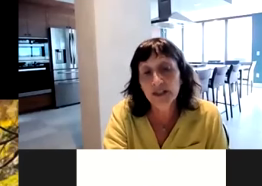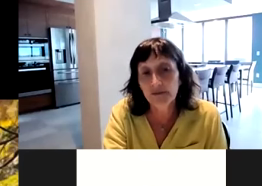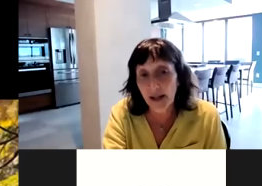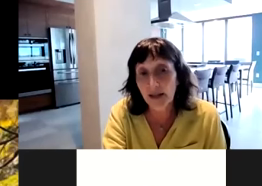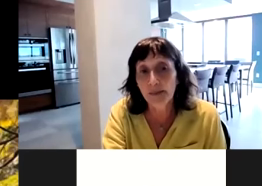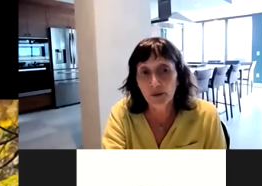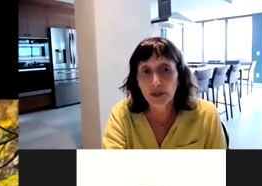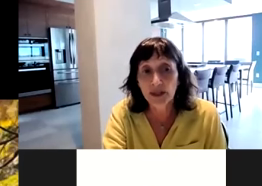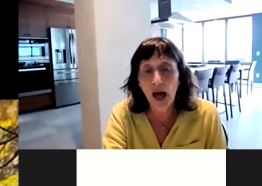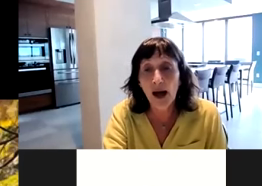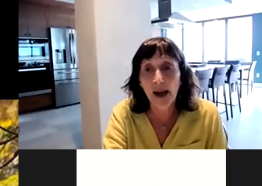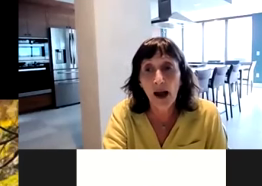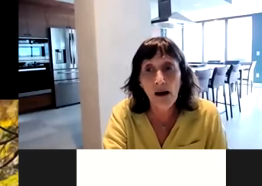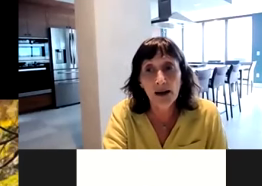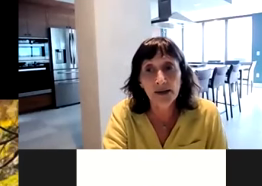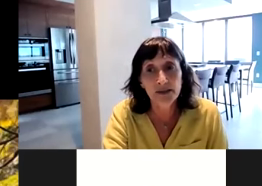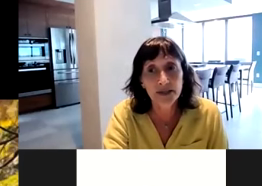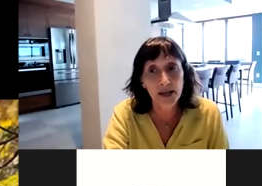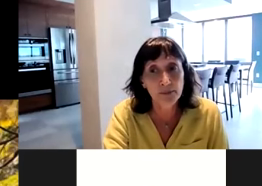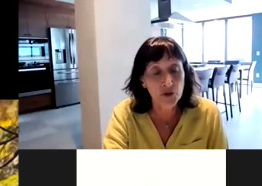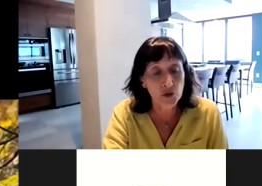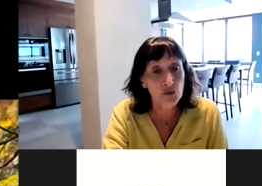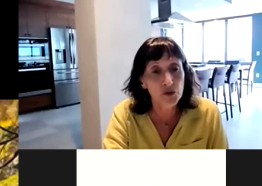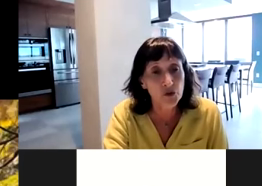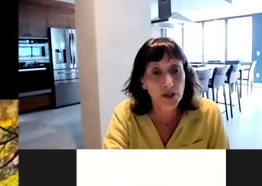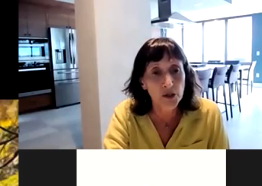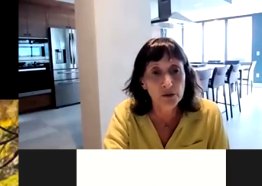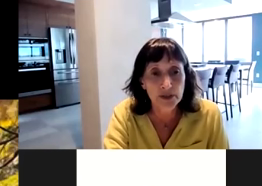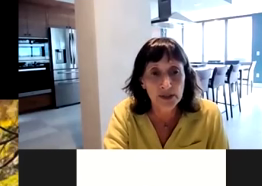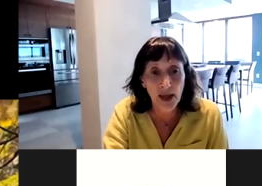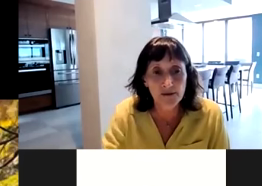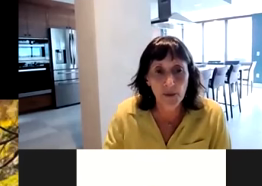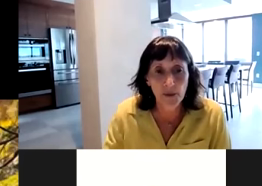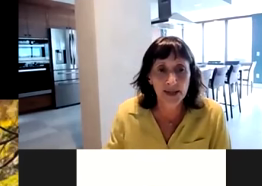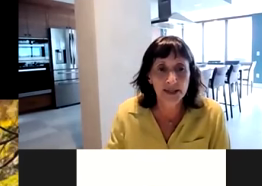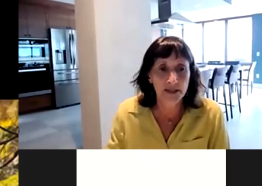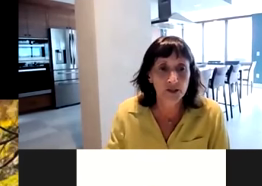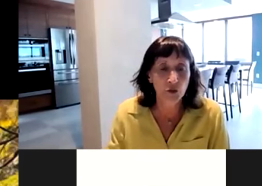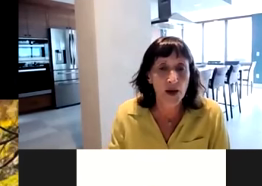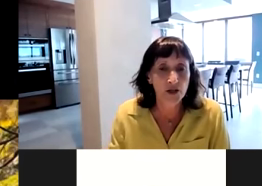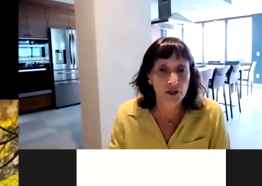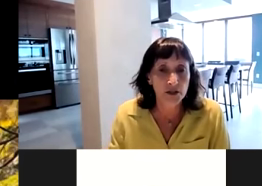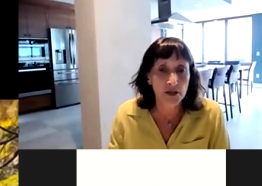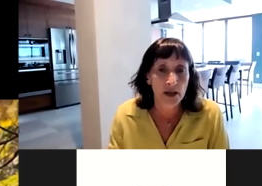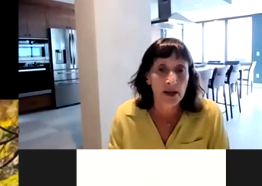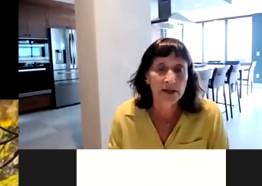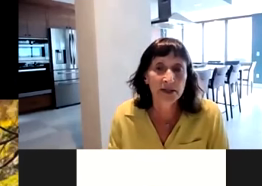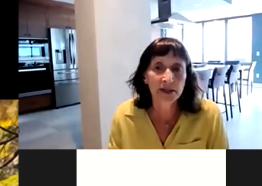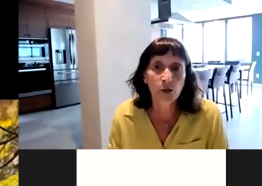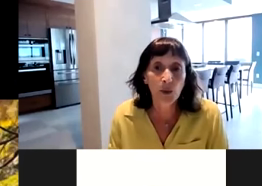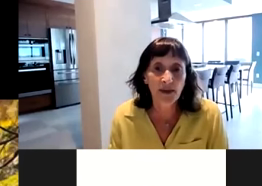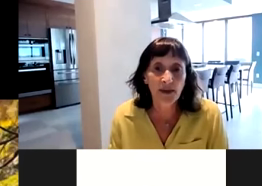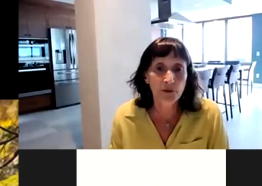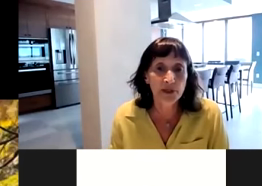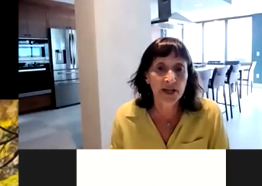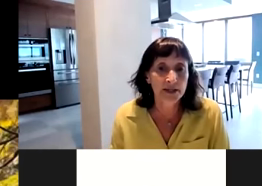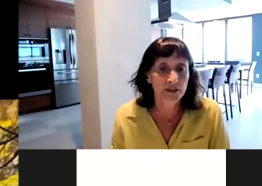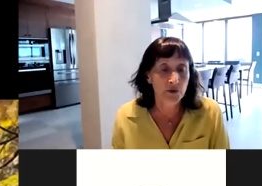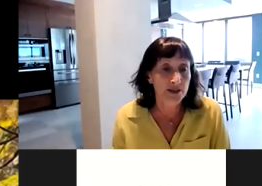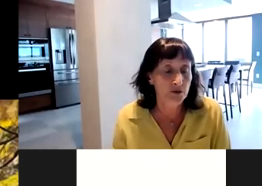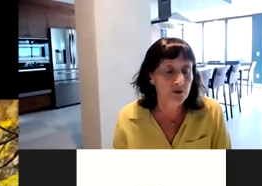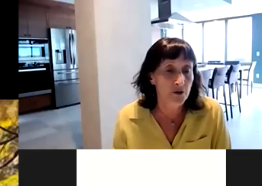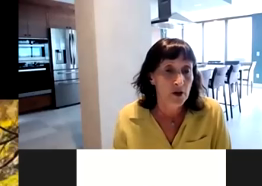we develop and rely on the same tools we use in life-threatening situations to deal with